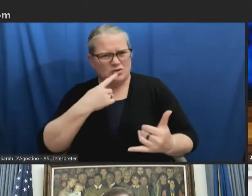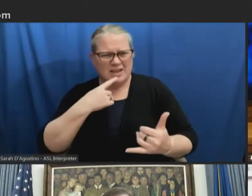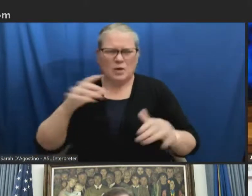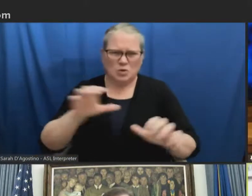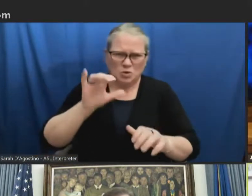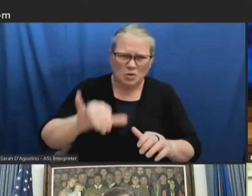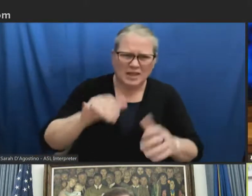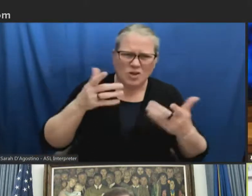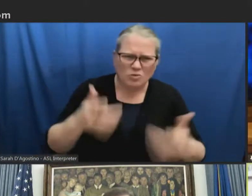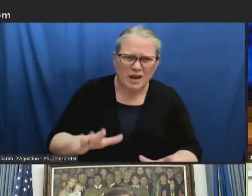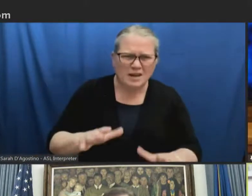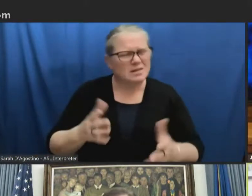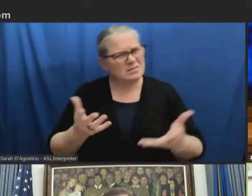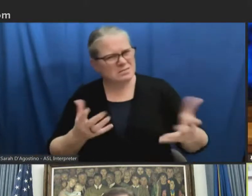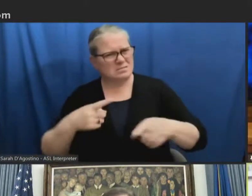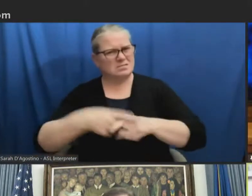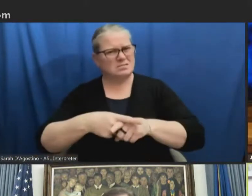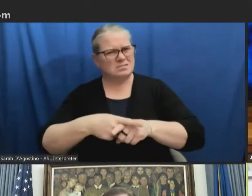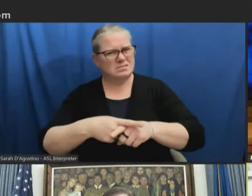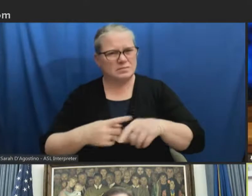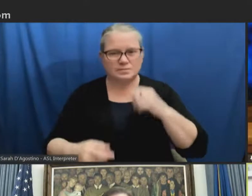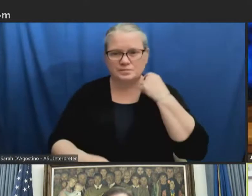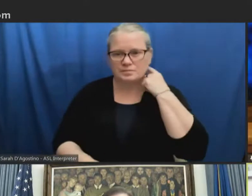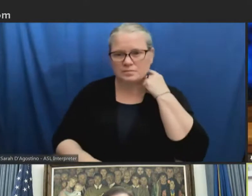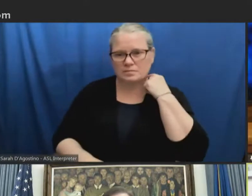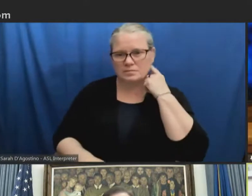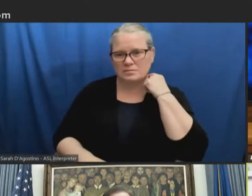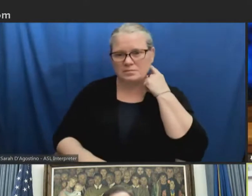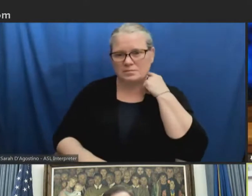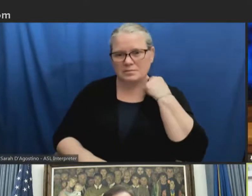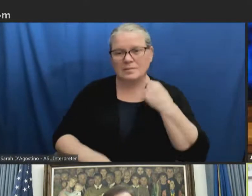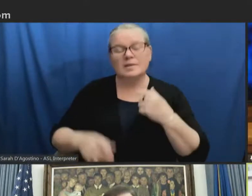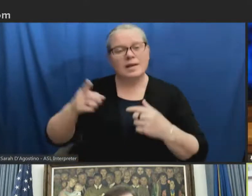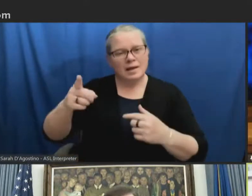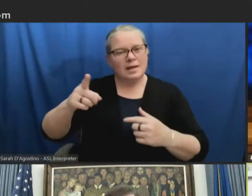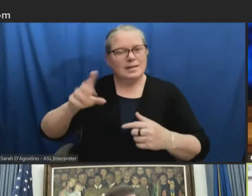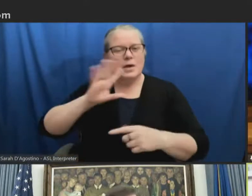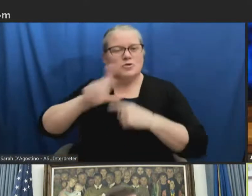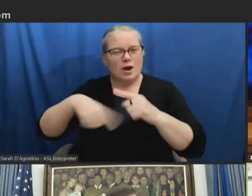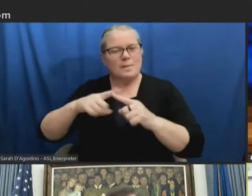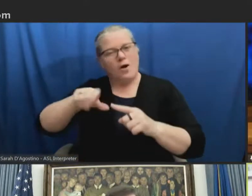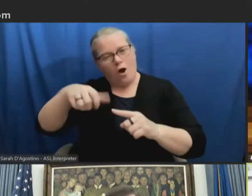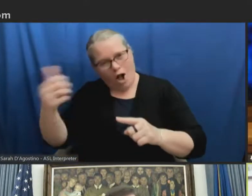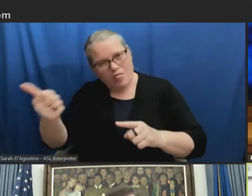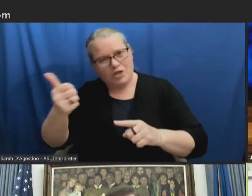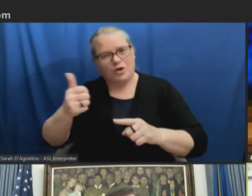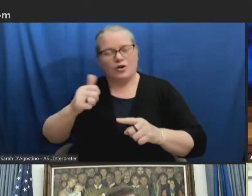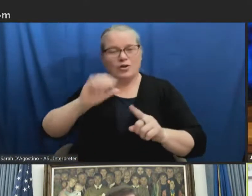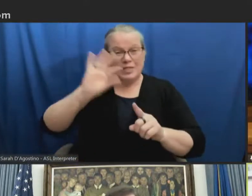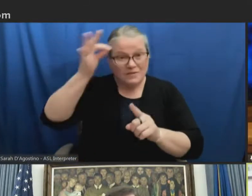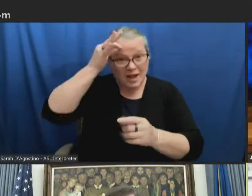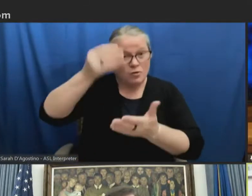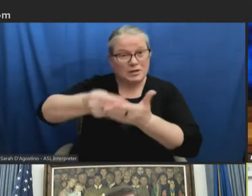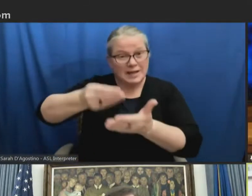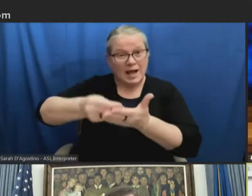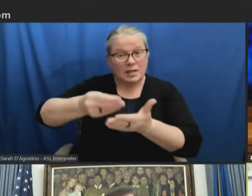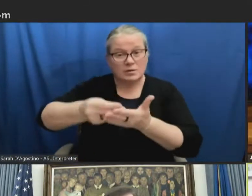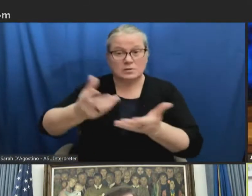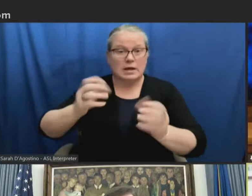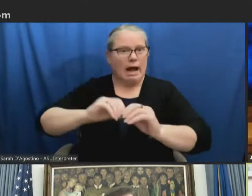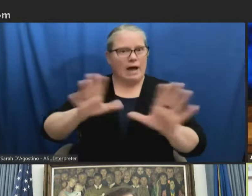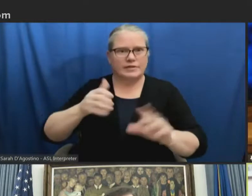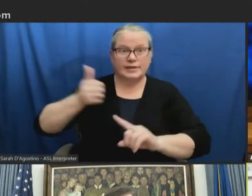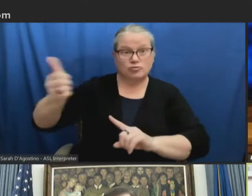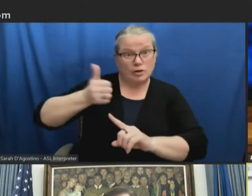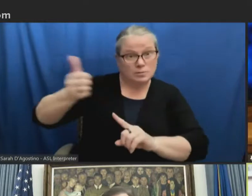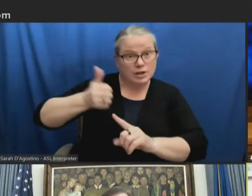We do it. They were going into other things, Paul. I wanted to focus on that federal dollar part. But obviously, we have the transportation dollars that's